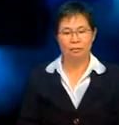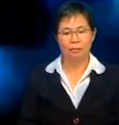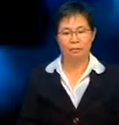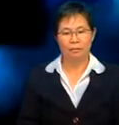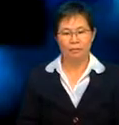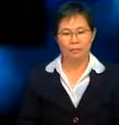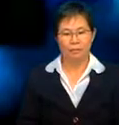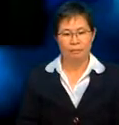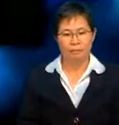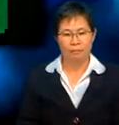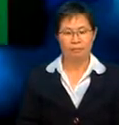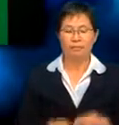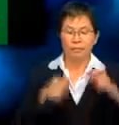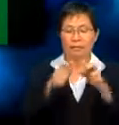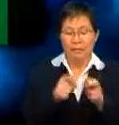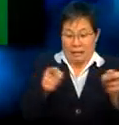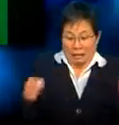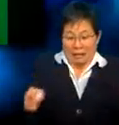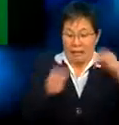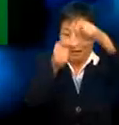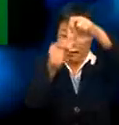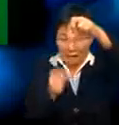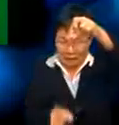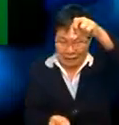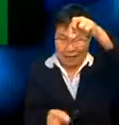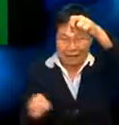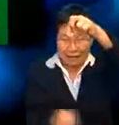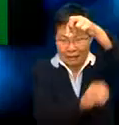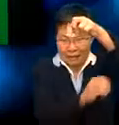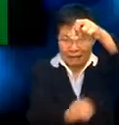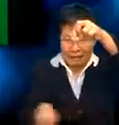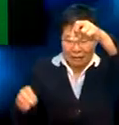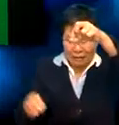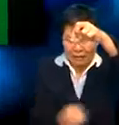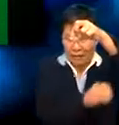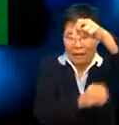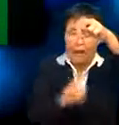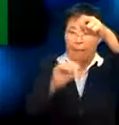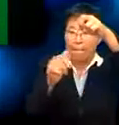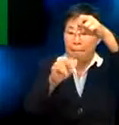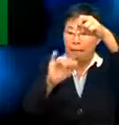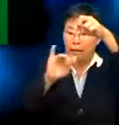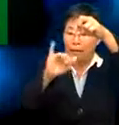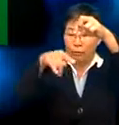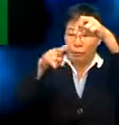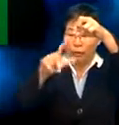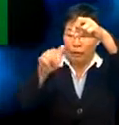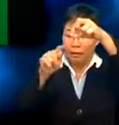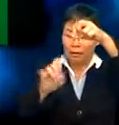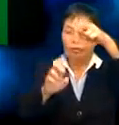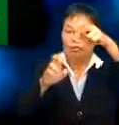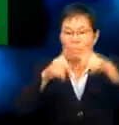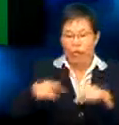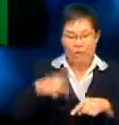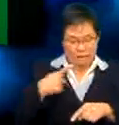The length of the pendulum will be the manipulated variable. We need different lengths of